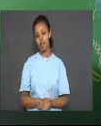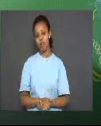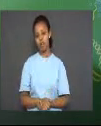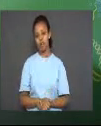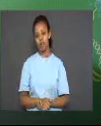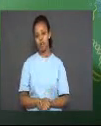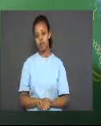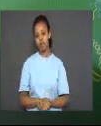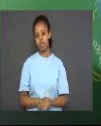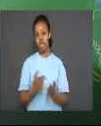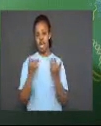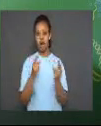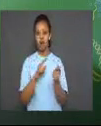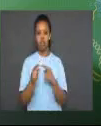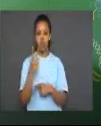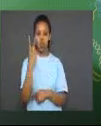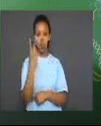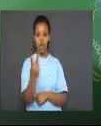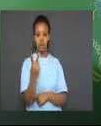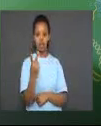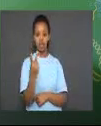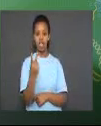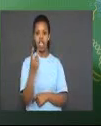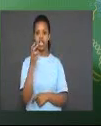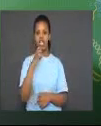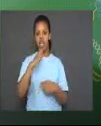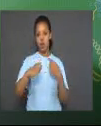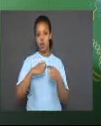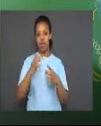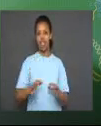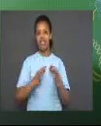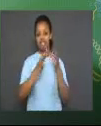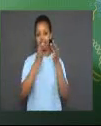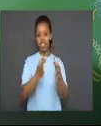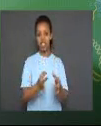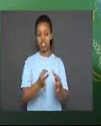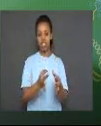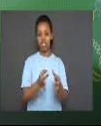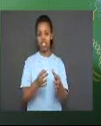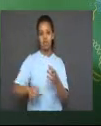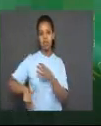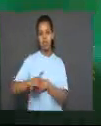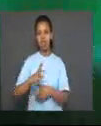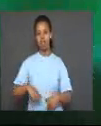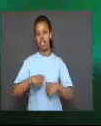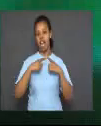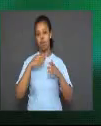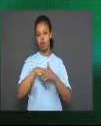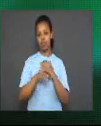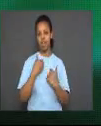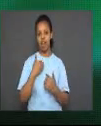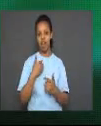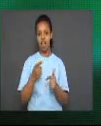There are two types of ecological succession in plant life: